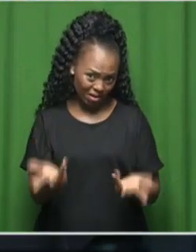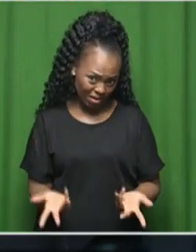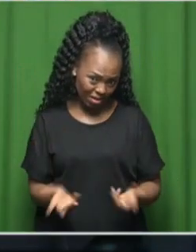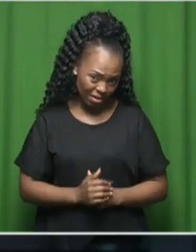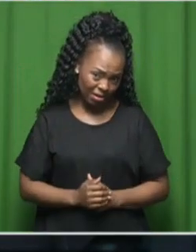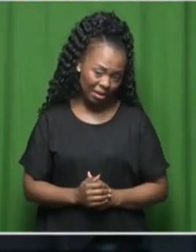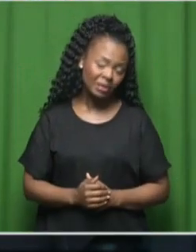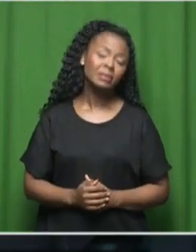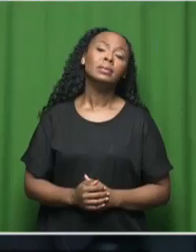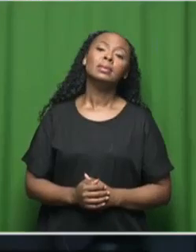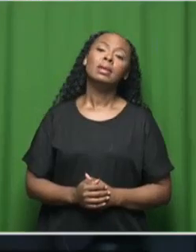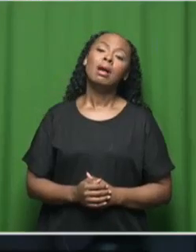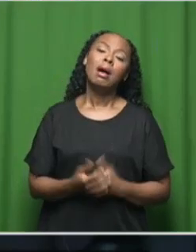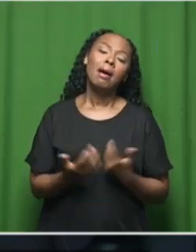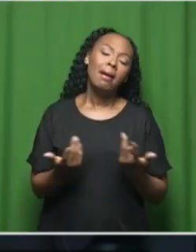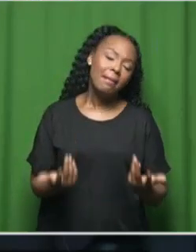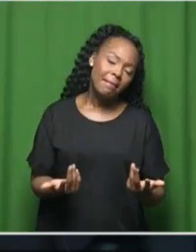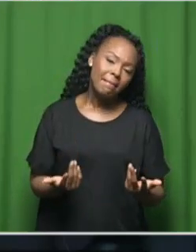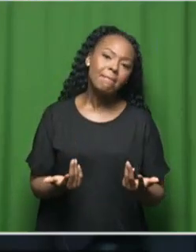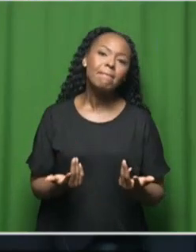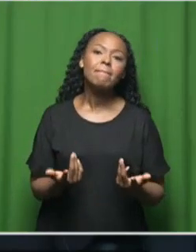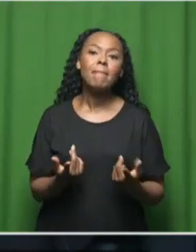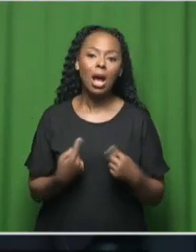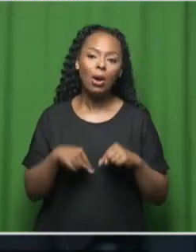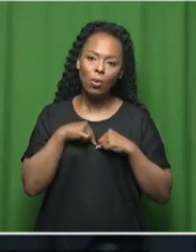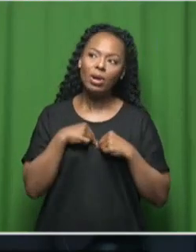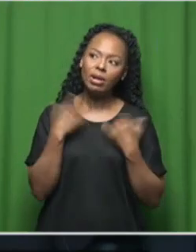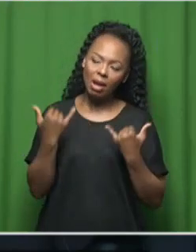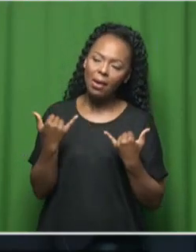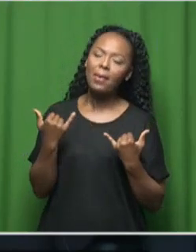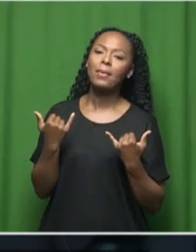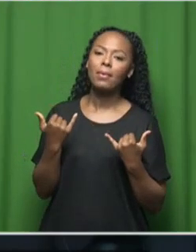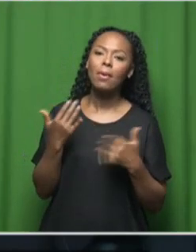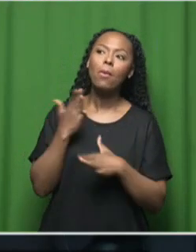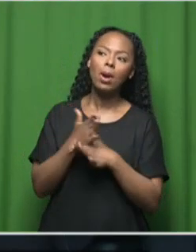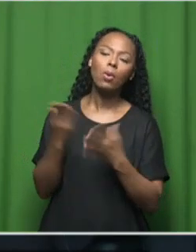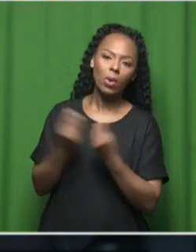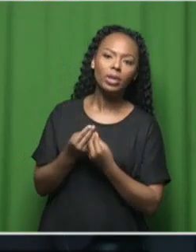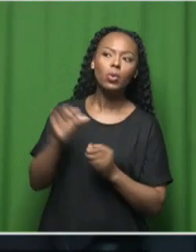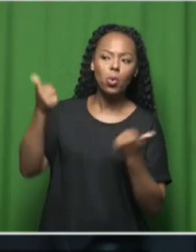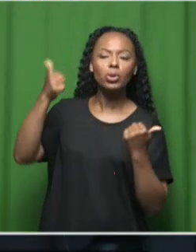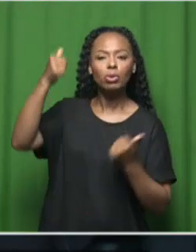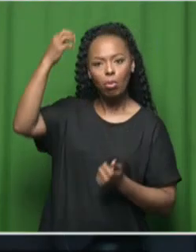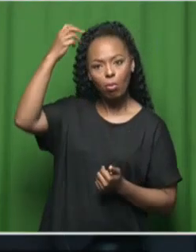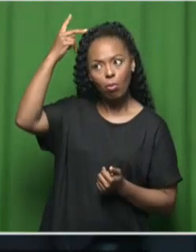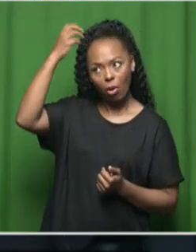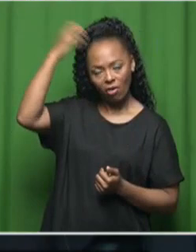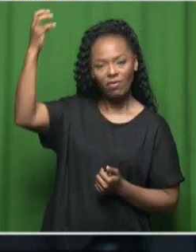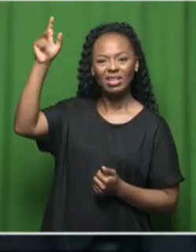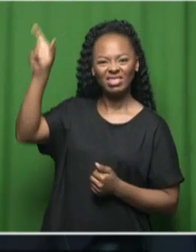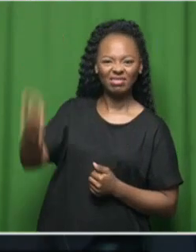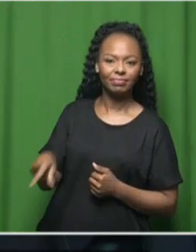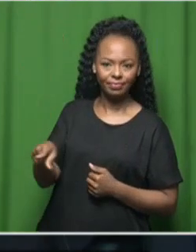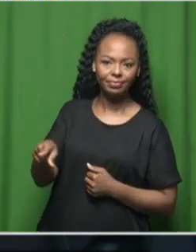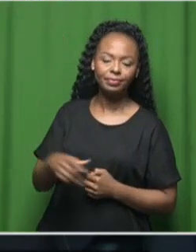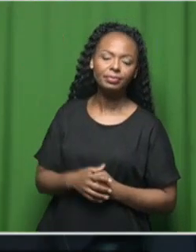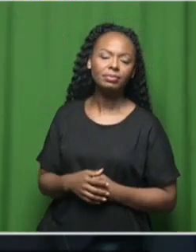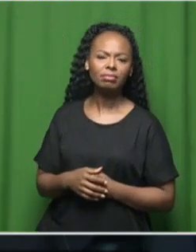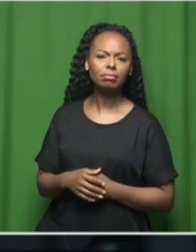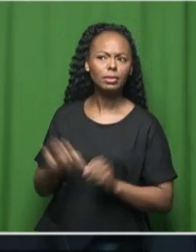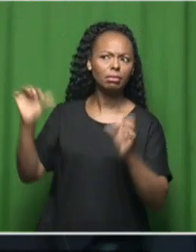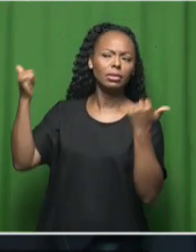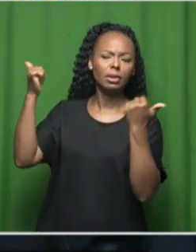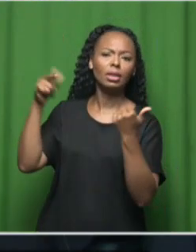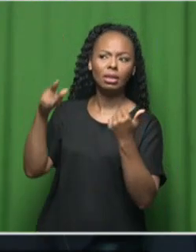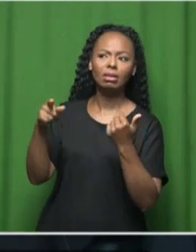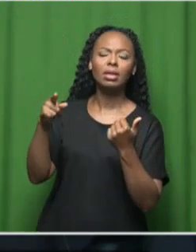policies? We actually work with a very good professor, Professor Malbaken Forero, a copyright